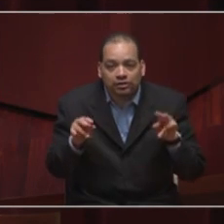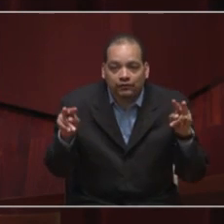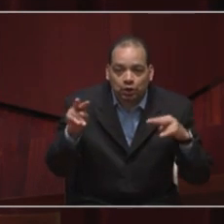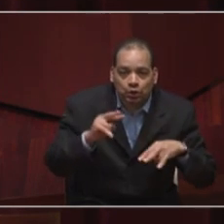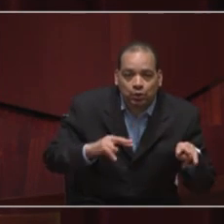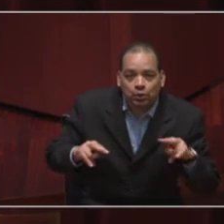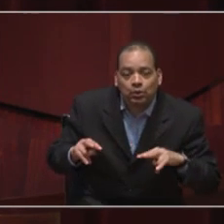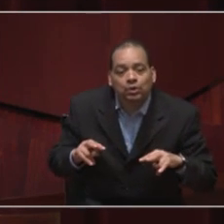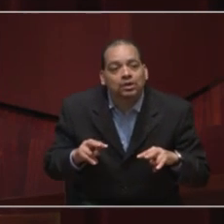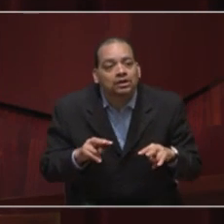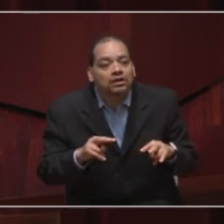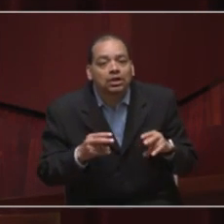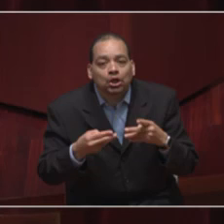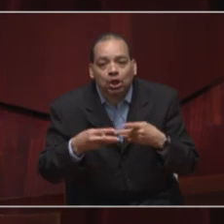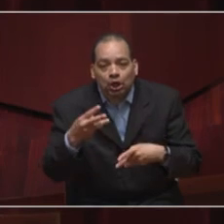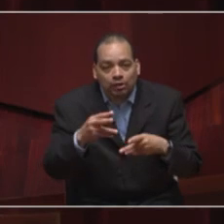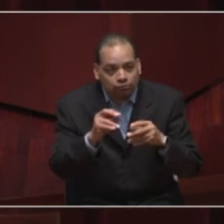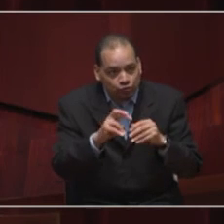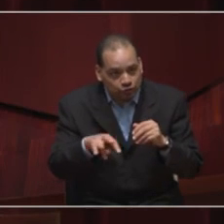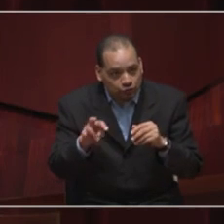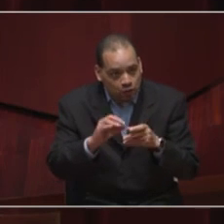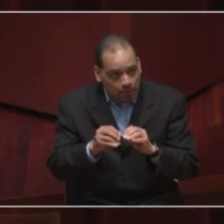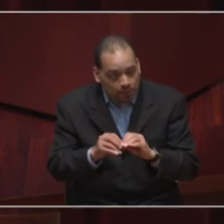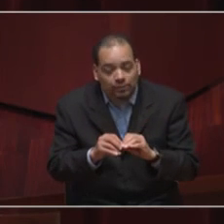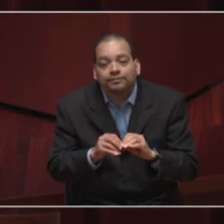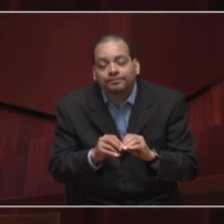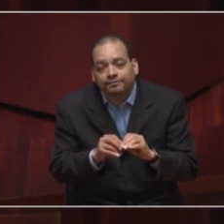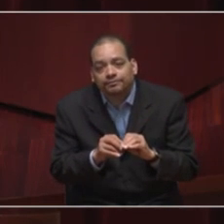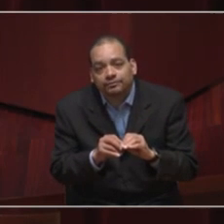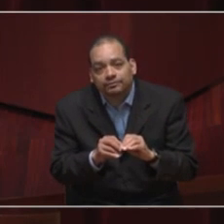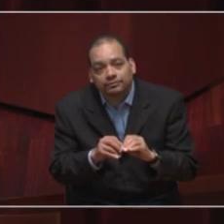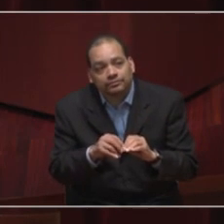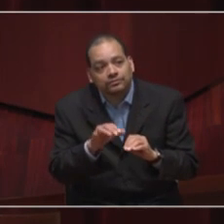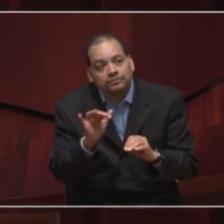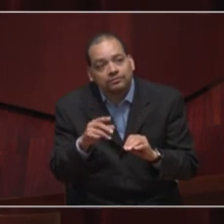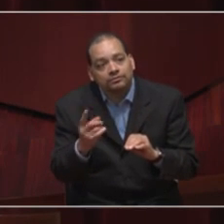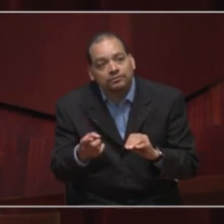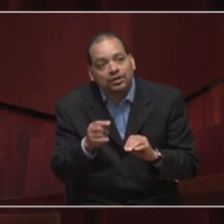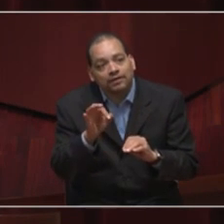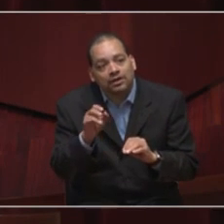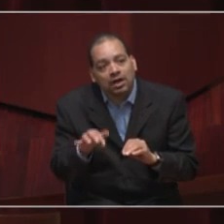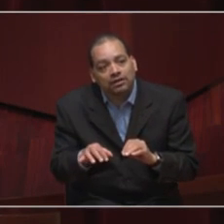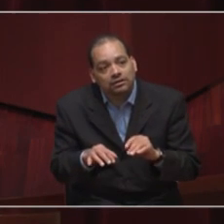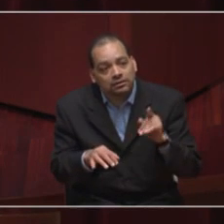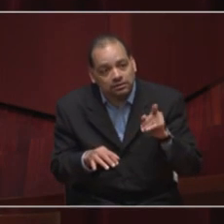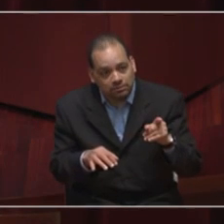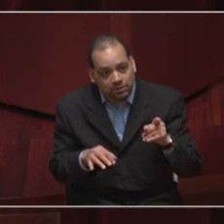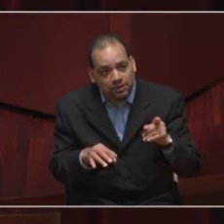look up the transfer number, not just strictly the file number. That's what I'm saying. You